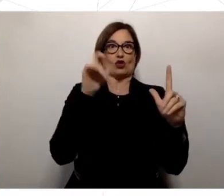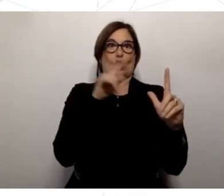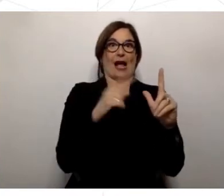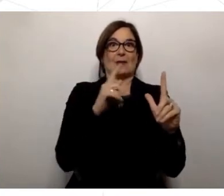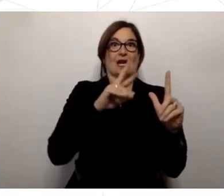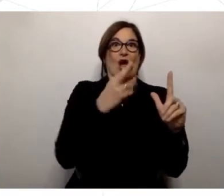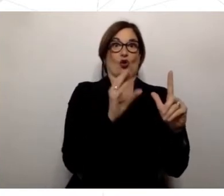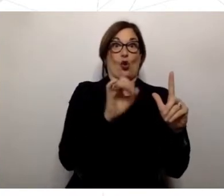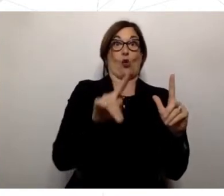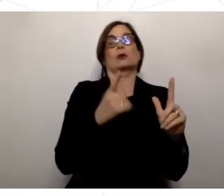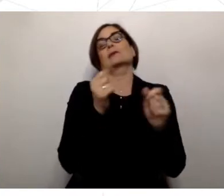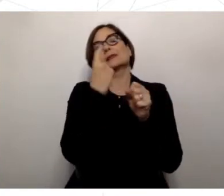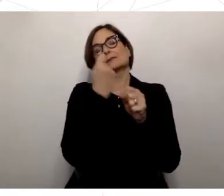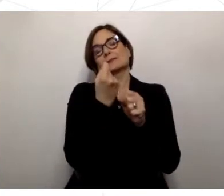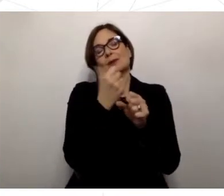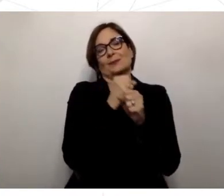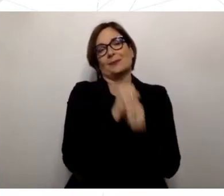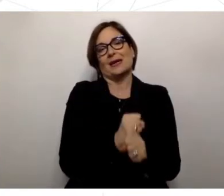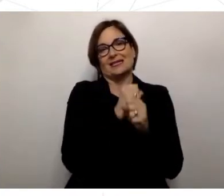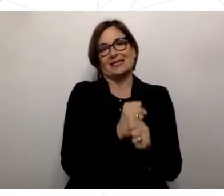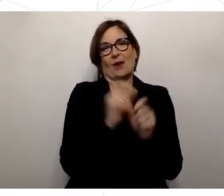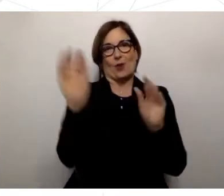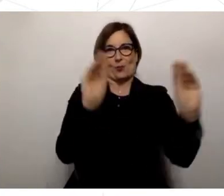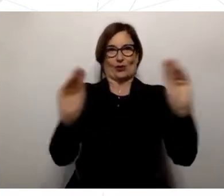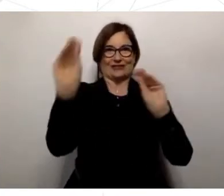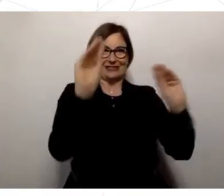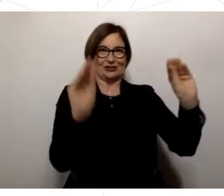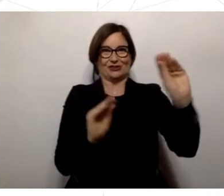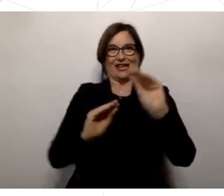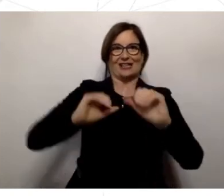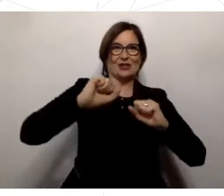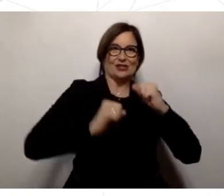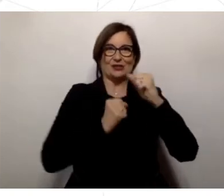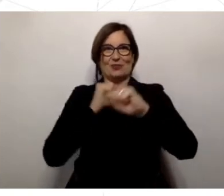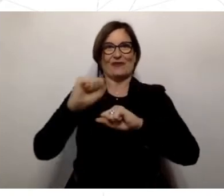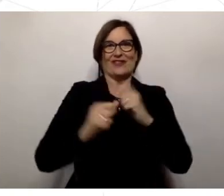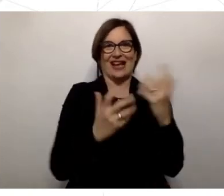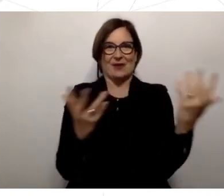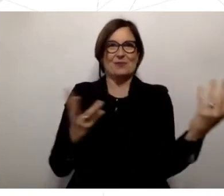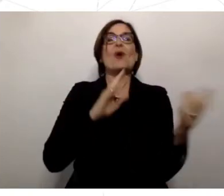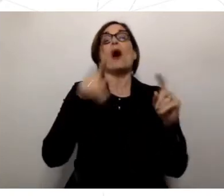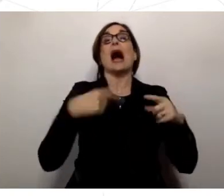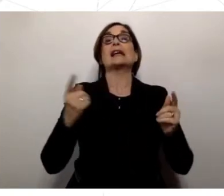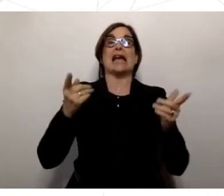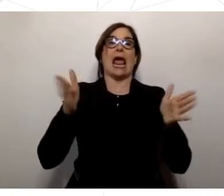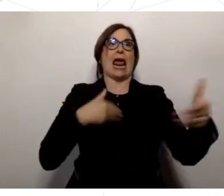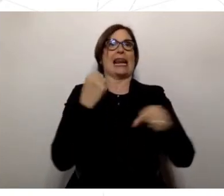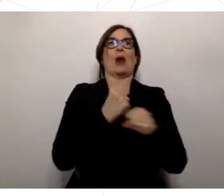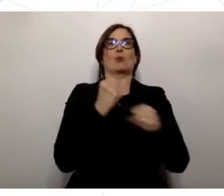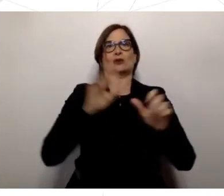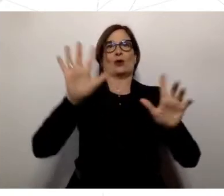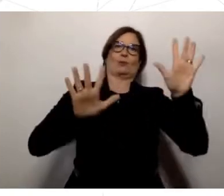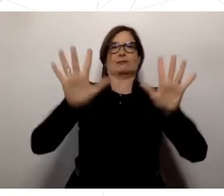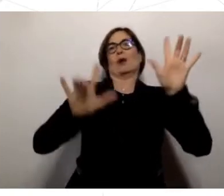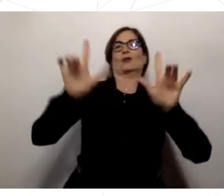we reposition things and move around the lab. There's going to be a little camera shake as well. So if that's something that any of you are sensitive